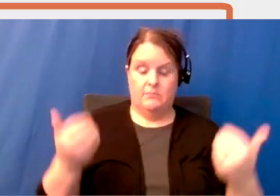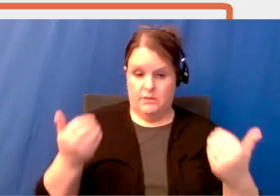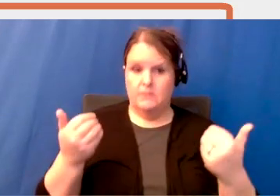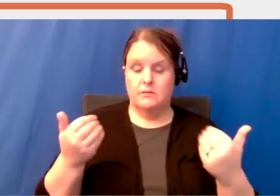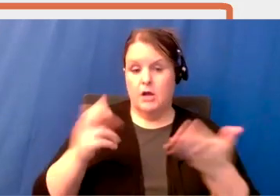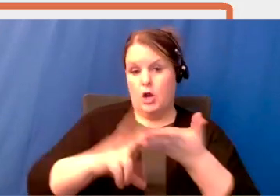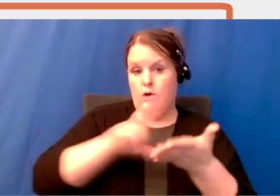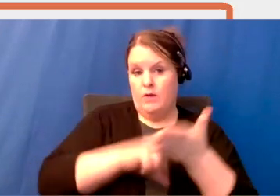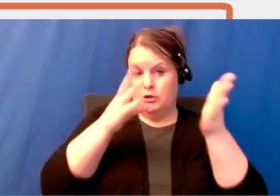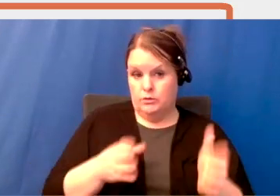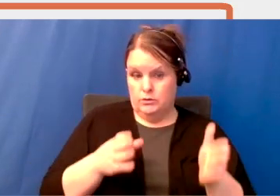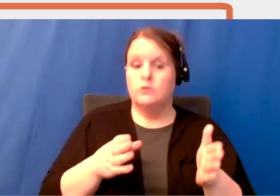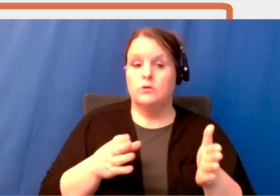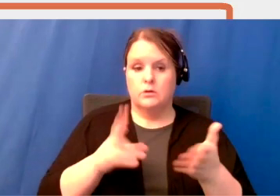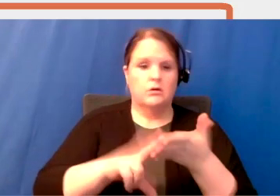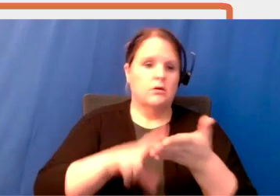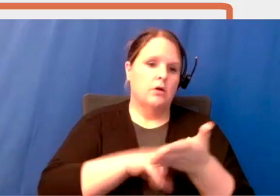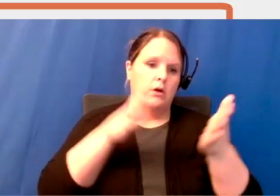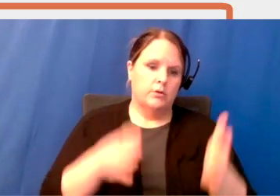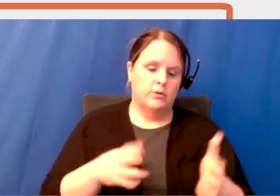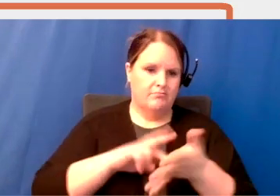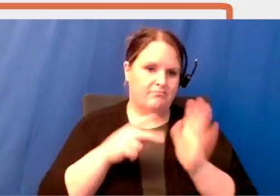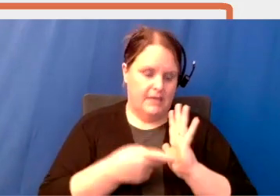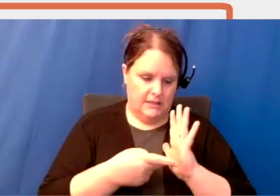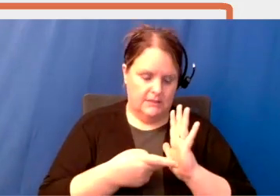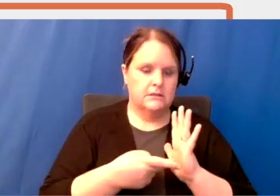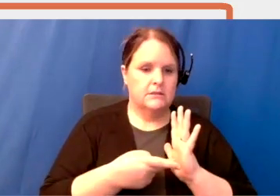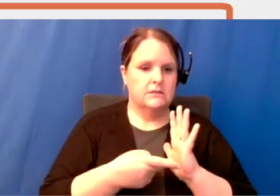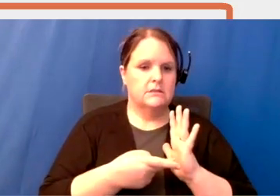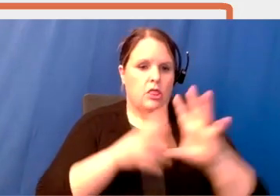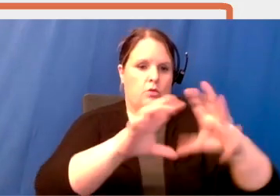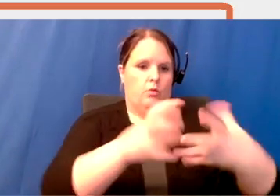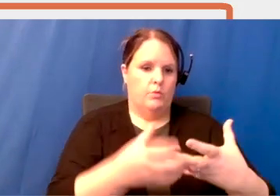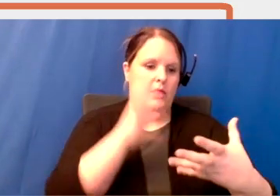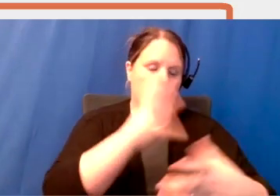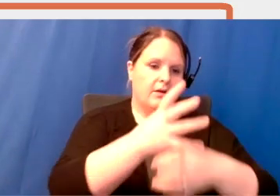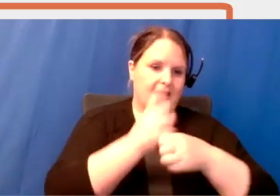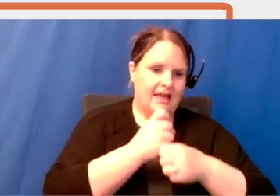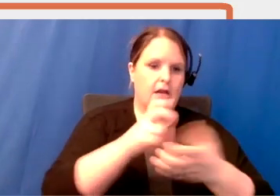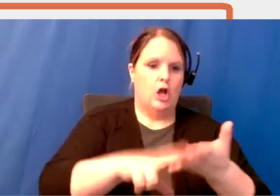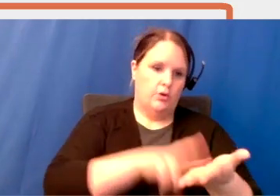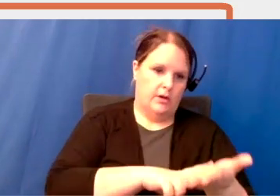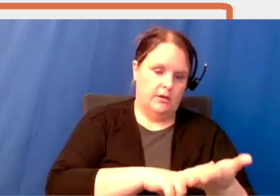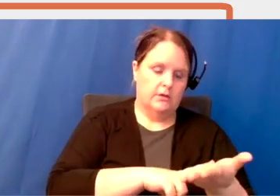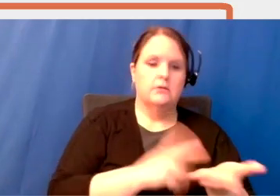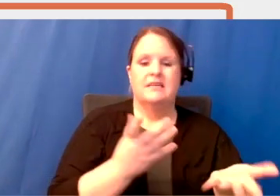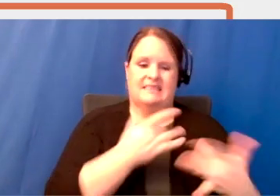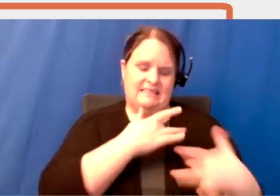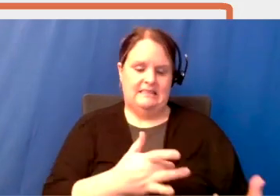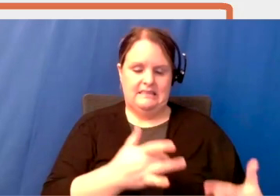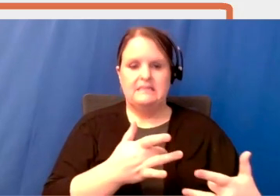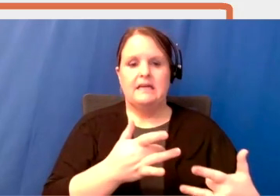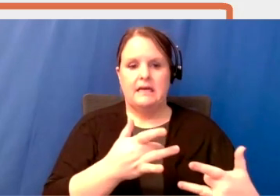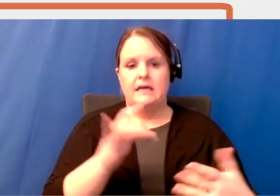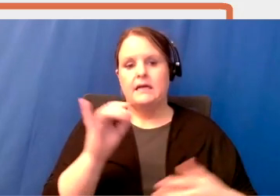a contractor, and a contractor is the entity that is receiving a contract, which is usually done in the